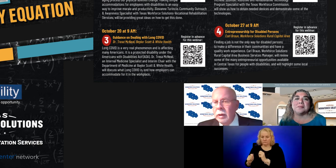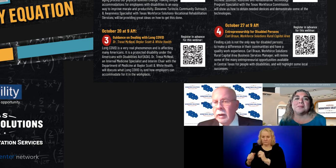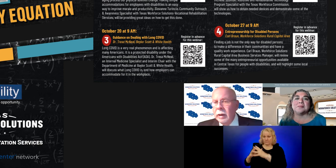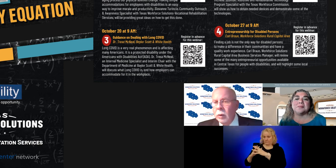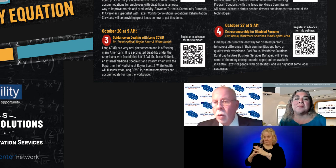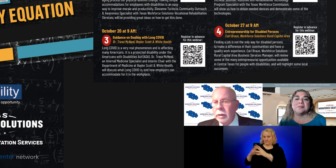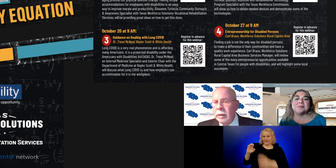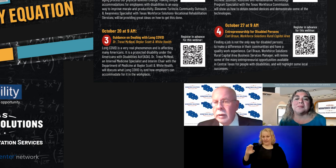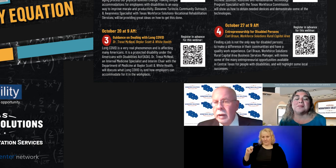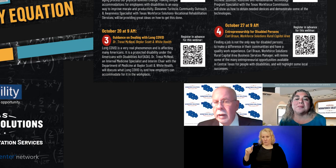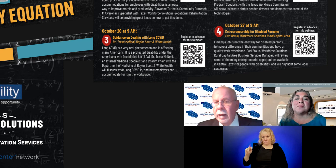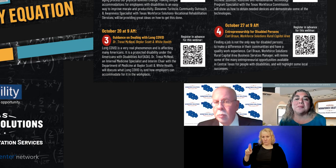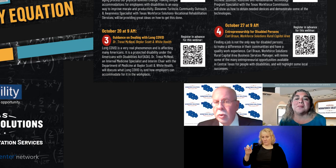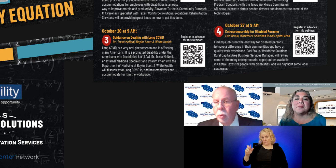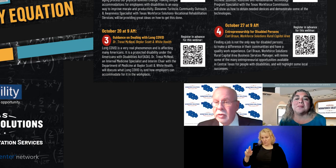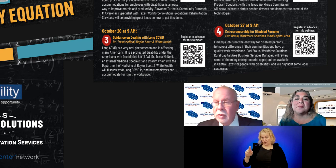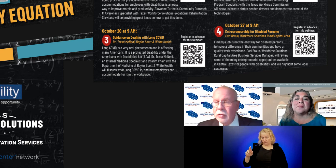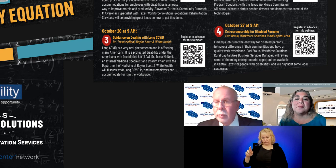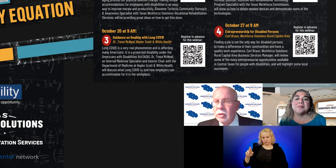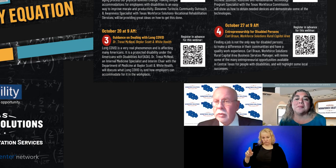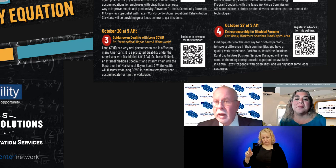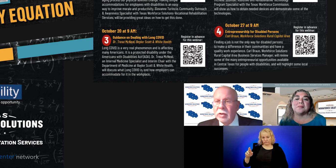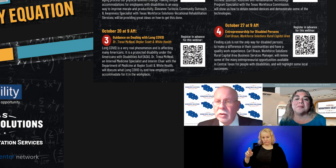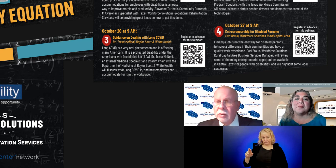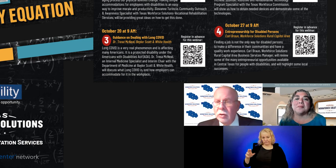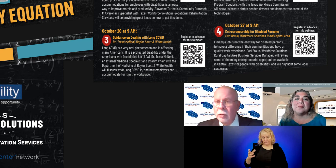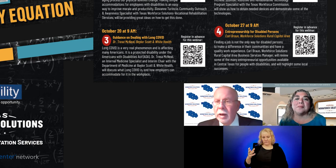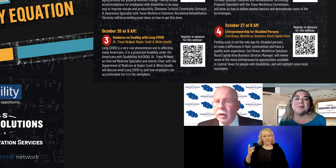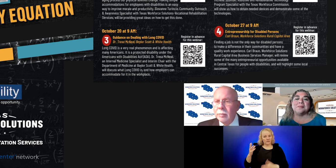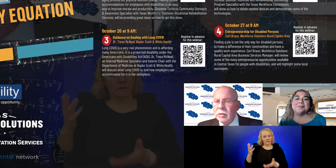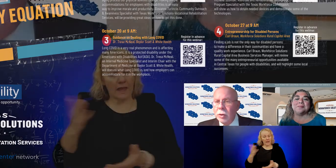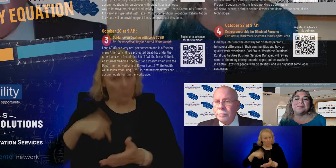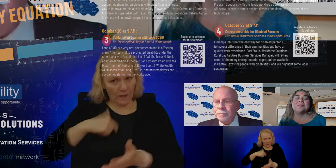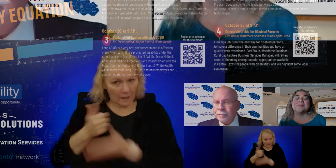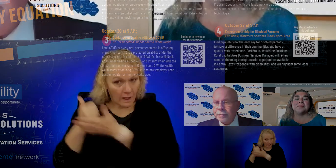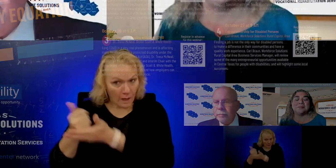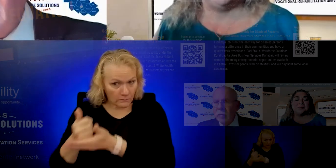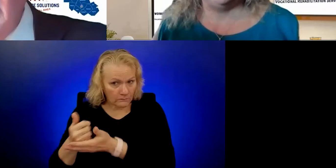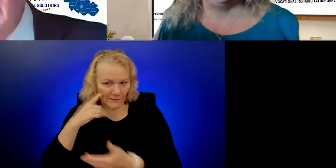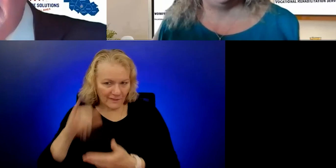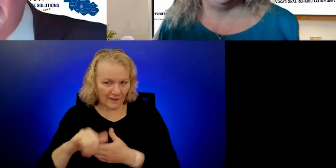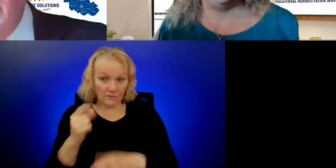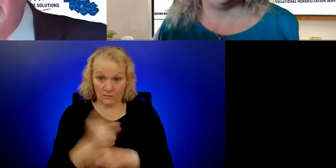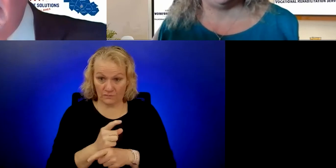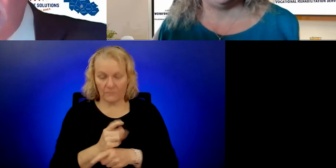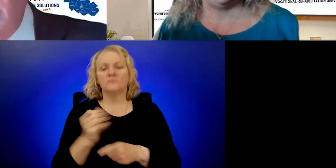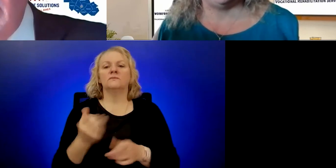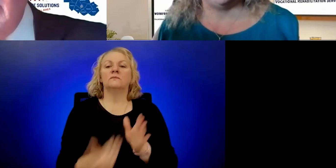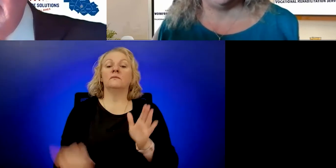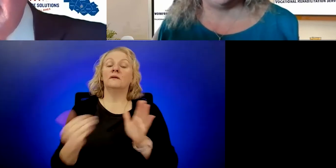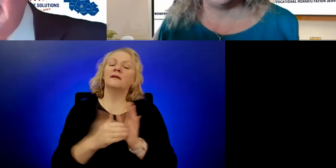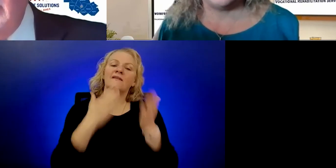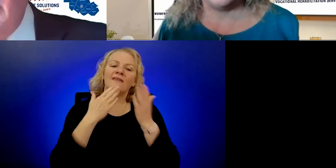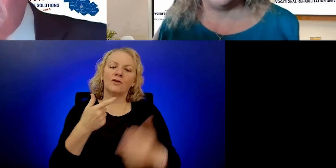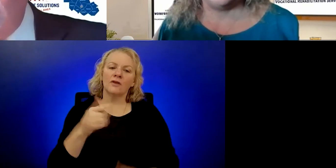to work and build businesses for themselves and assistance to do that, right? So again, thank you,